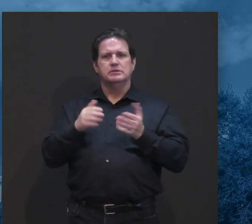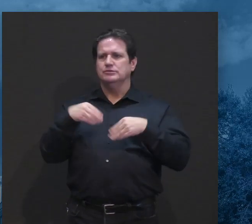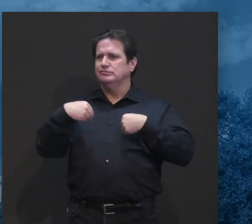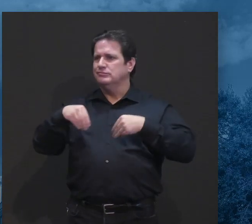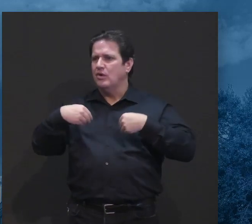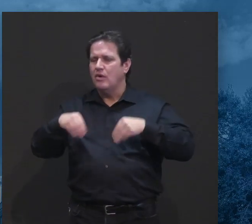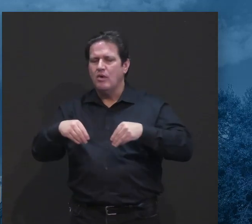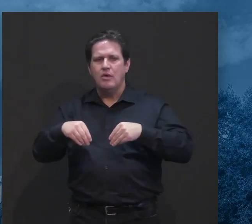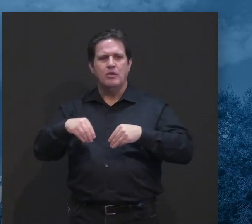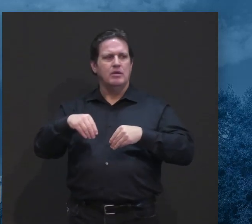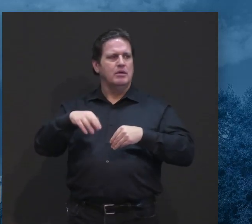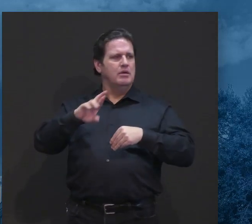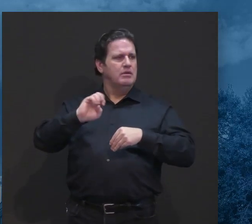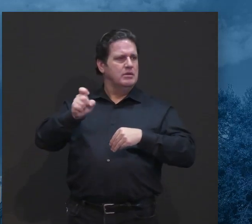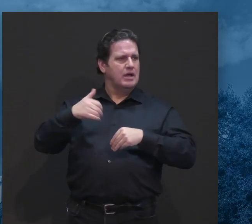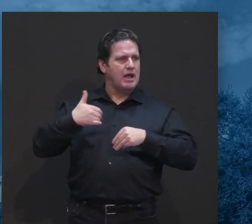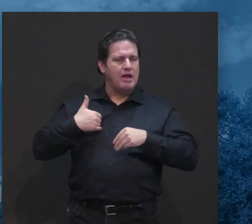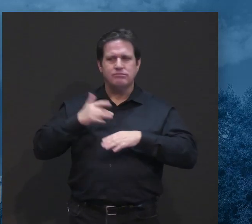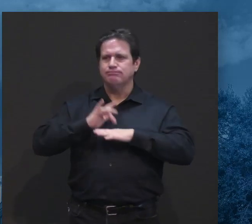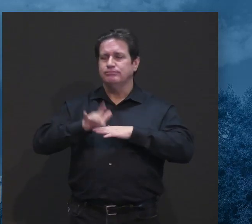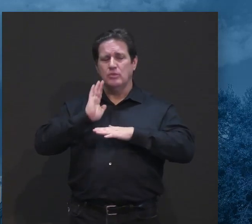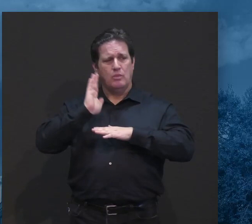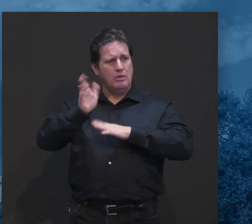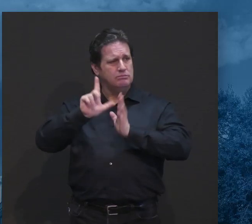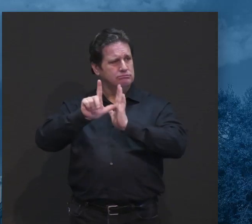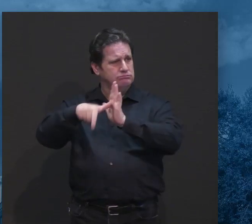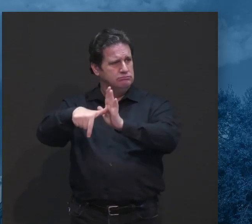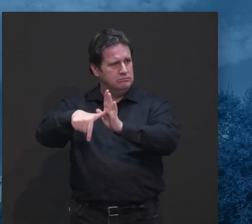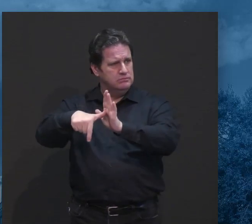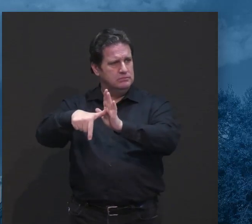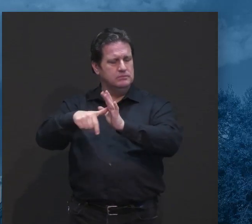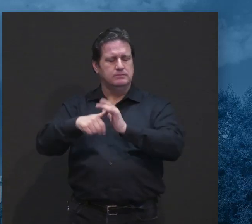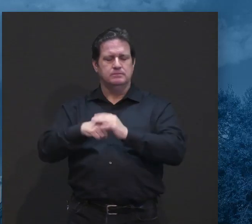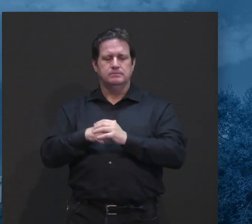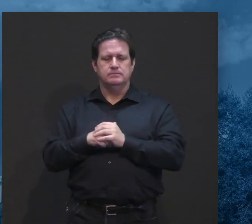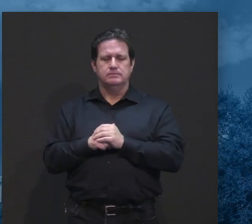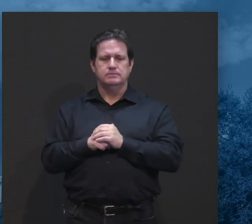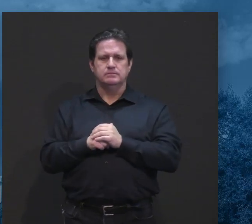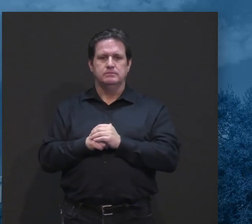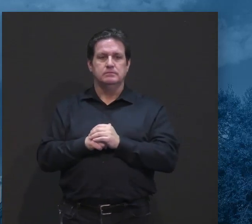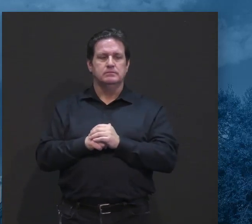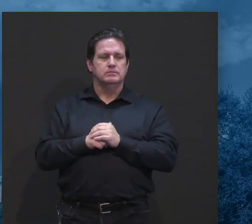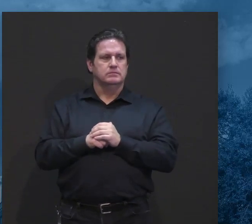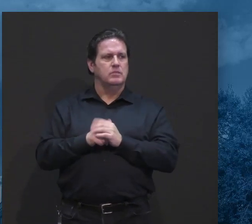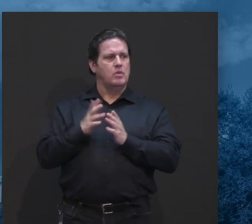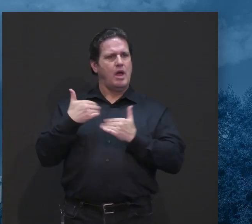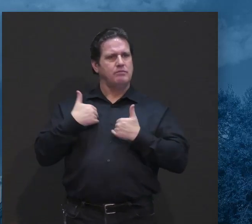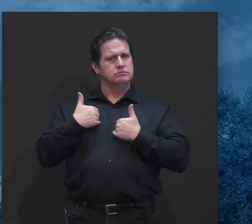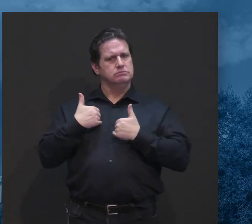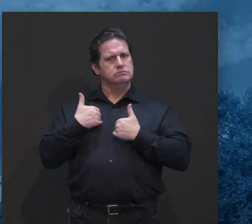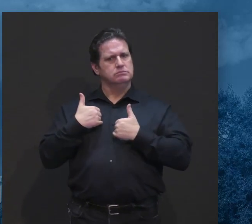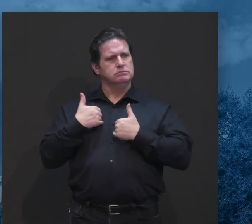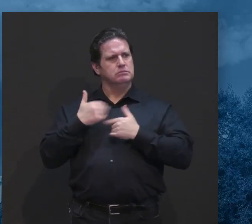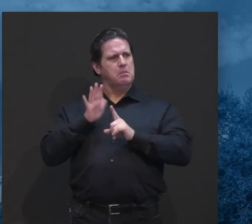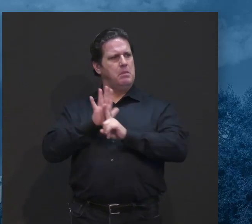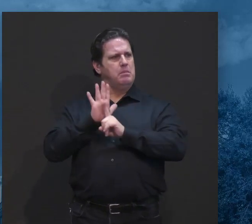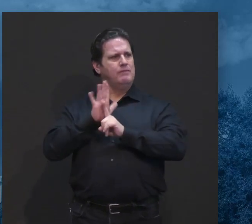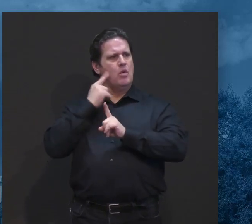or big box stores, but they're in everybody's community. So pharmacies will be certainly a popular